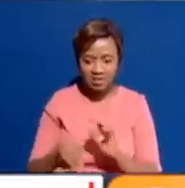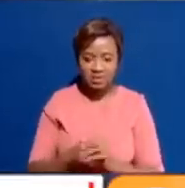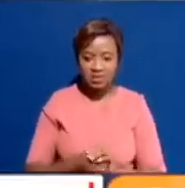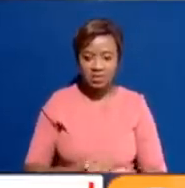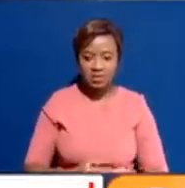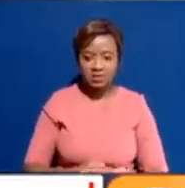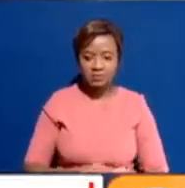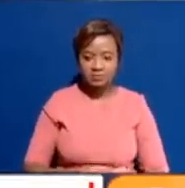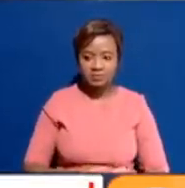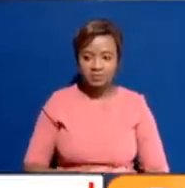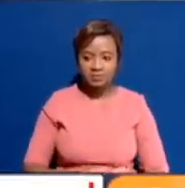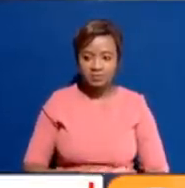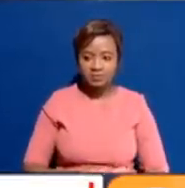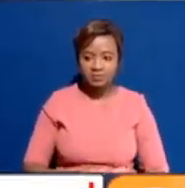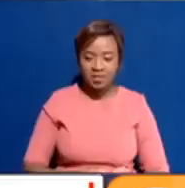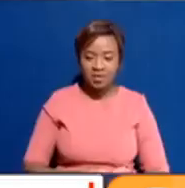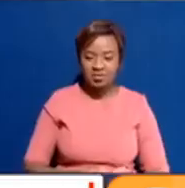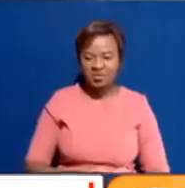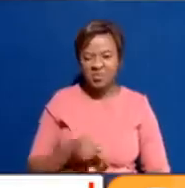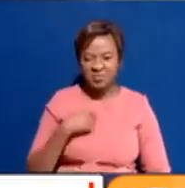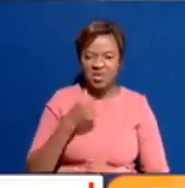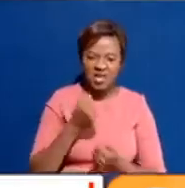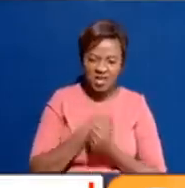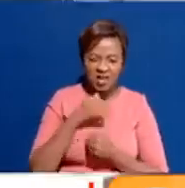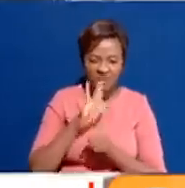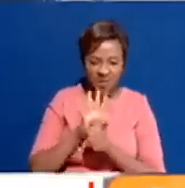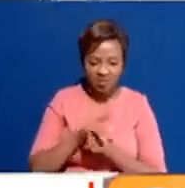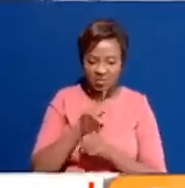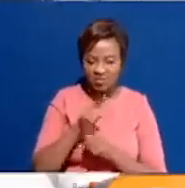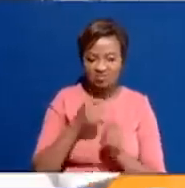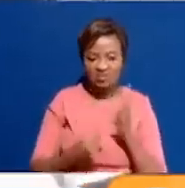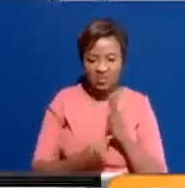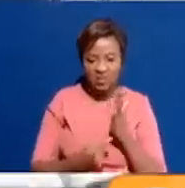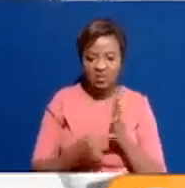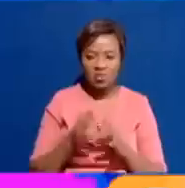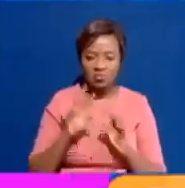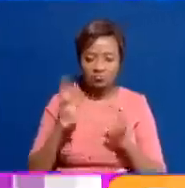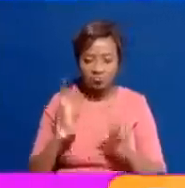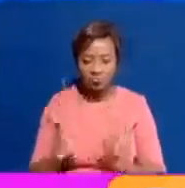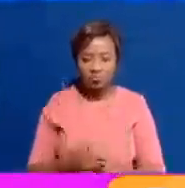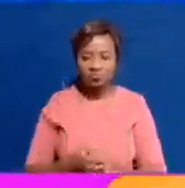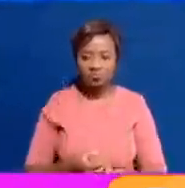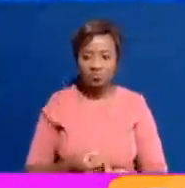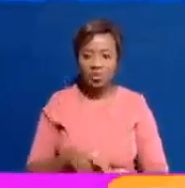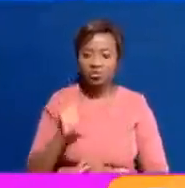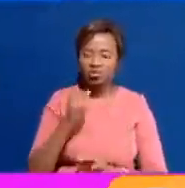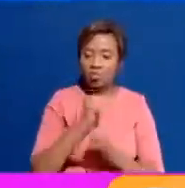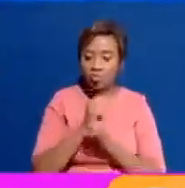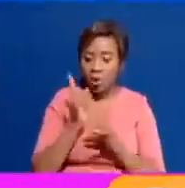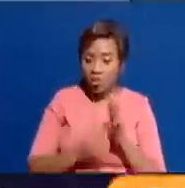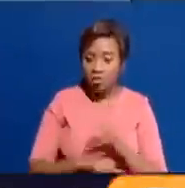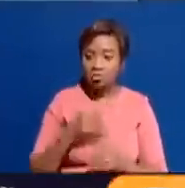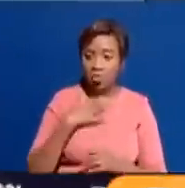radios. So I fell in love early with capacitors and resistors. His job on the project was to make sure the